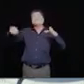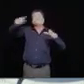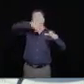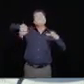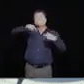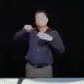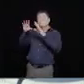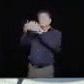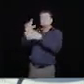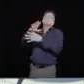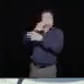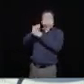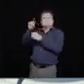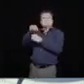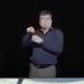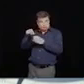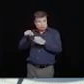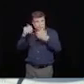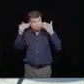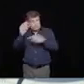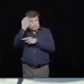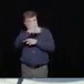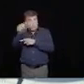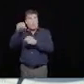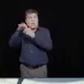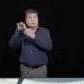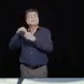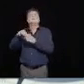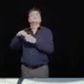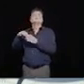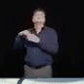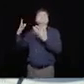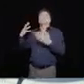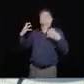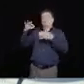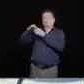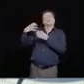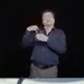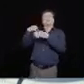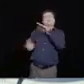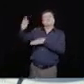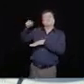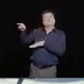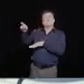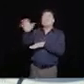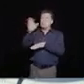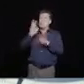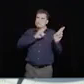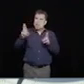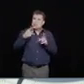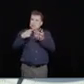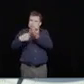conversation actually just this week with my counterparts across the country with the chief electoral officer for Canada to be sure that we're ready,